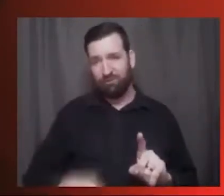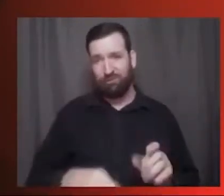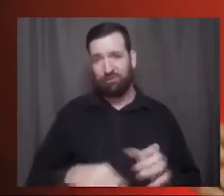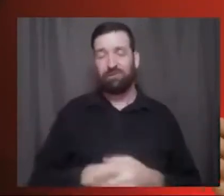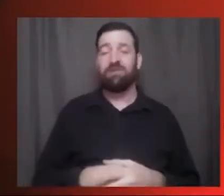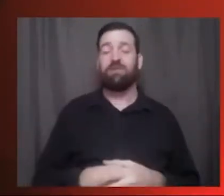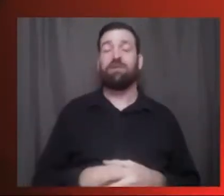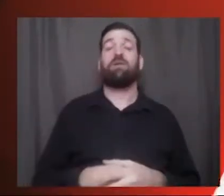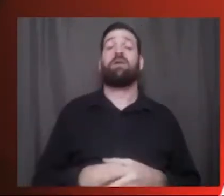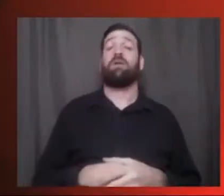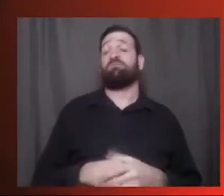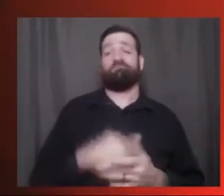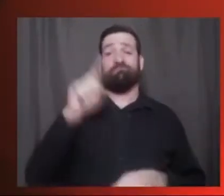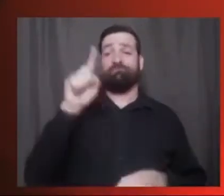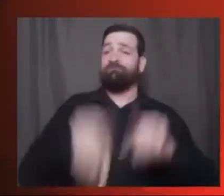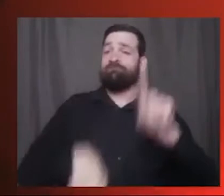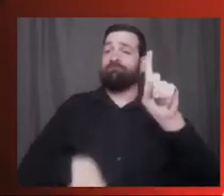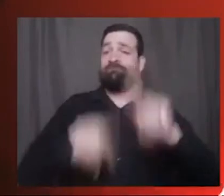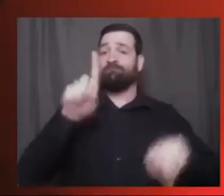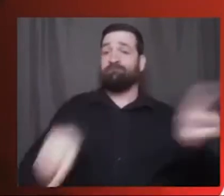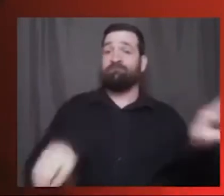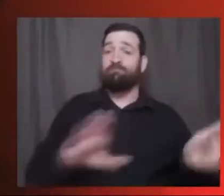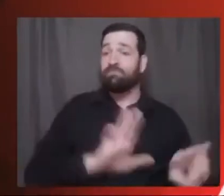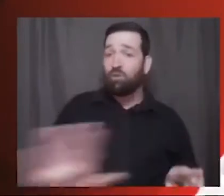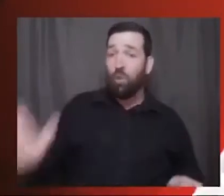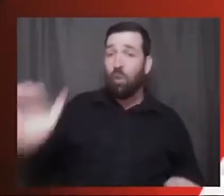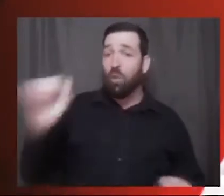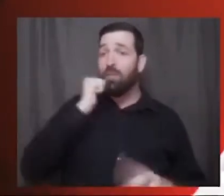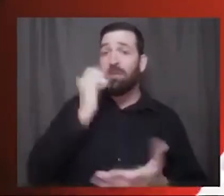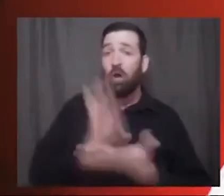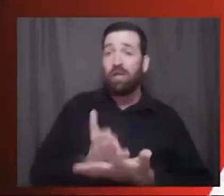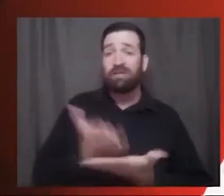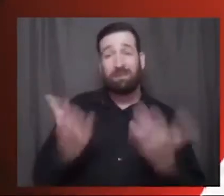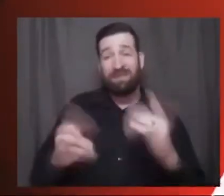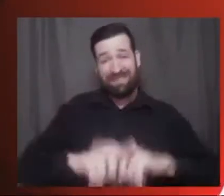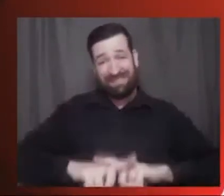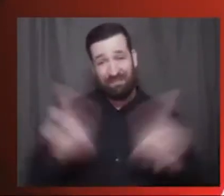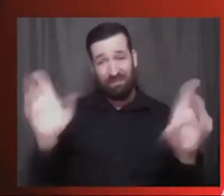very, very different. Your menopause may be not what your mom's menopause was. So,